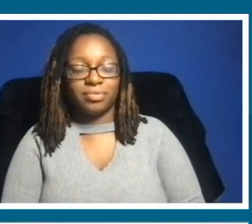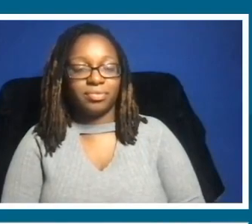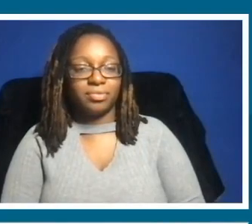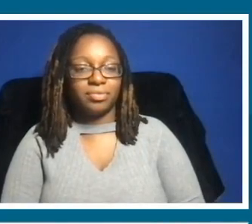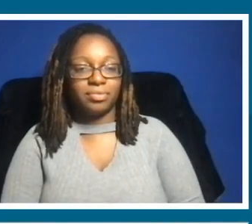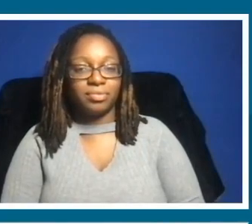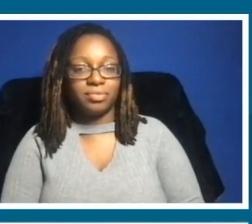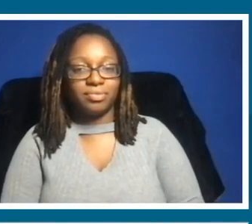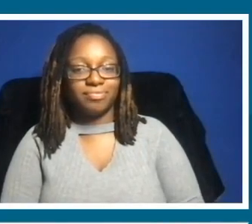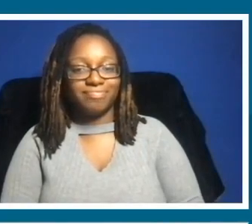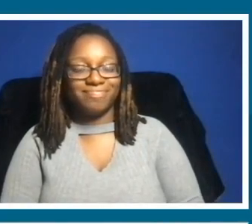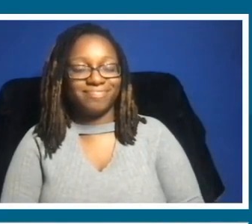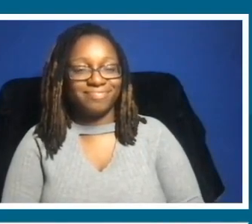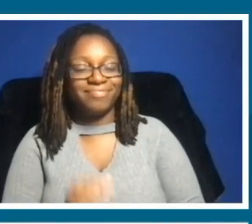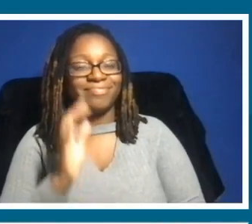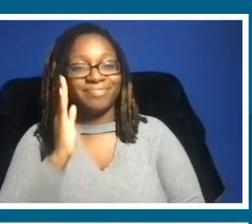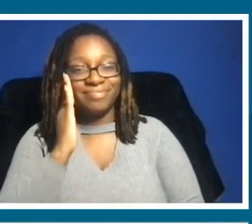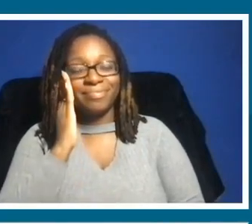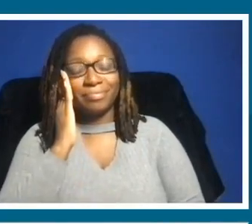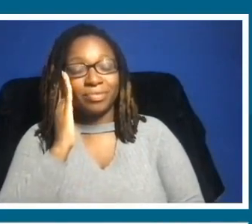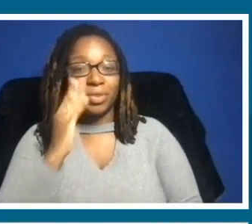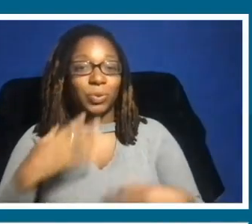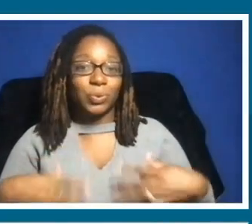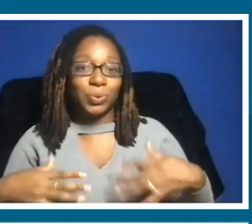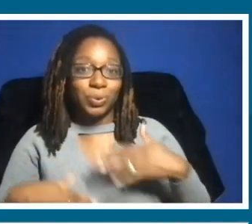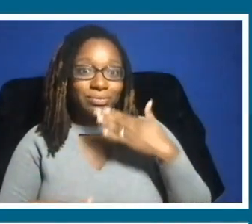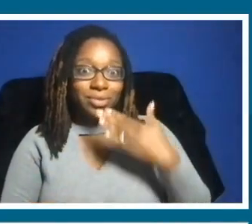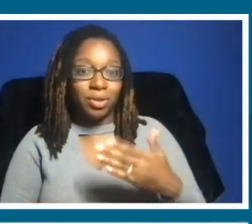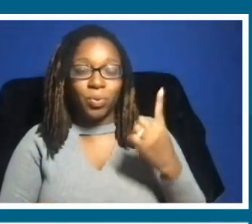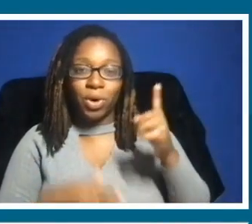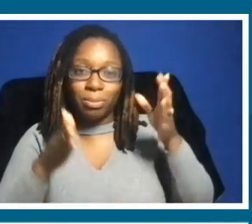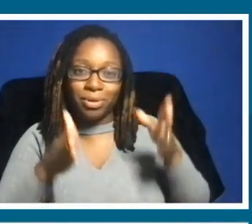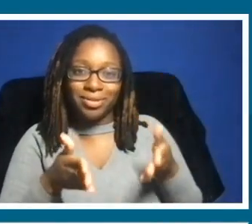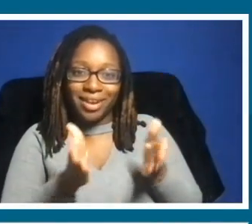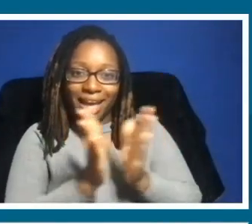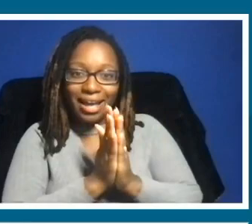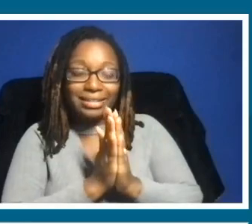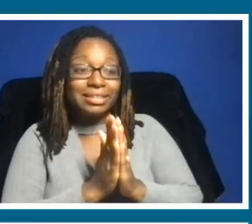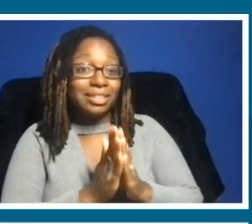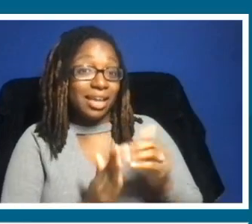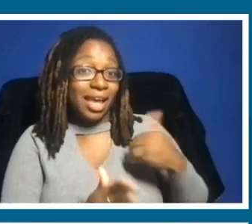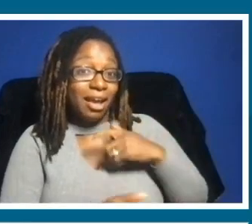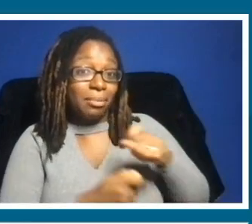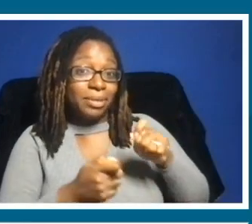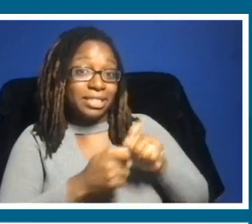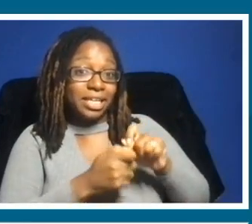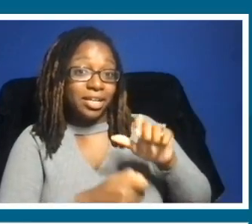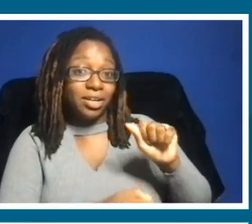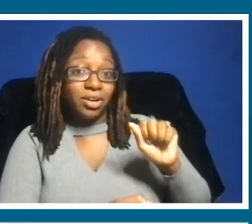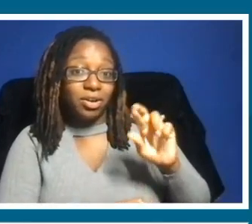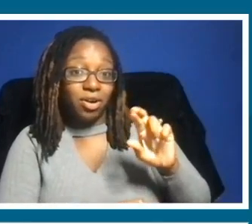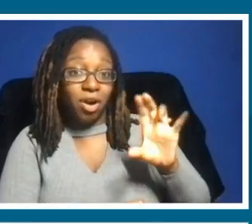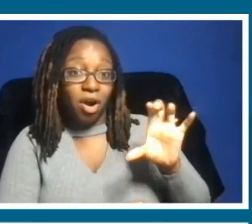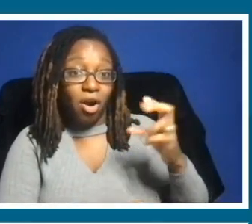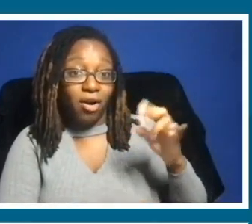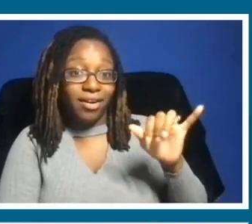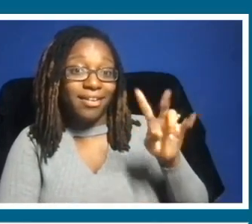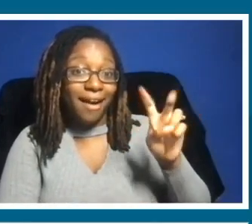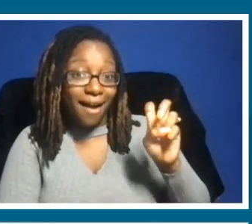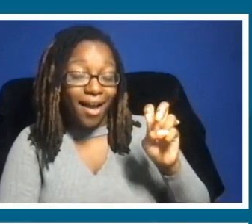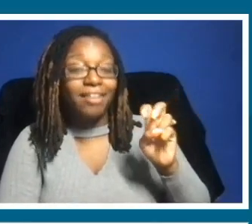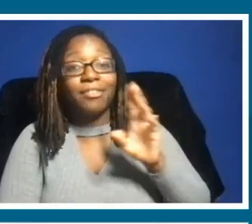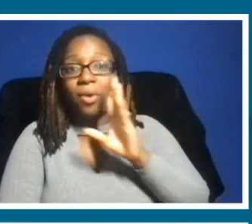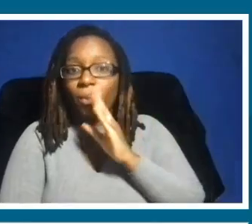Yeah, this is good. Somebody wonders, are there archives that let you look up who's with other individuals